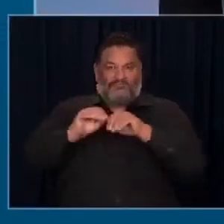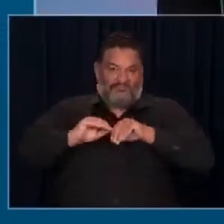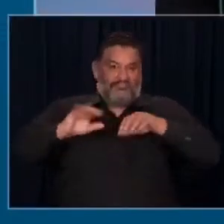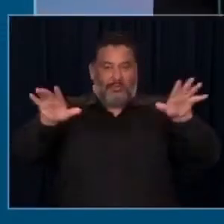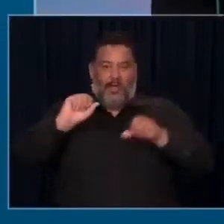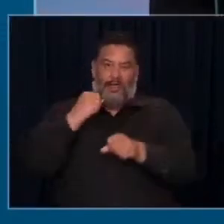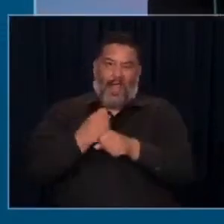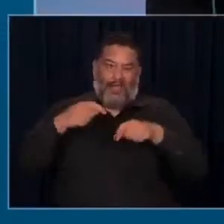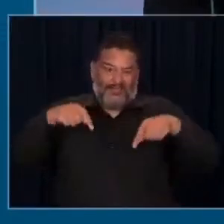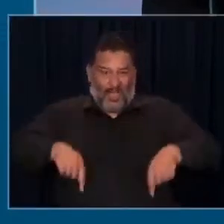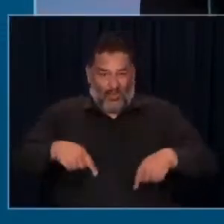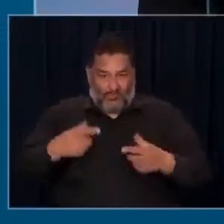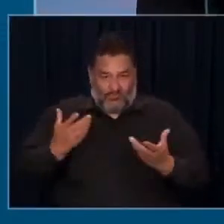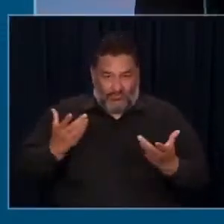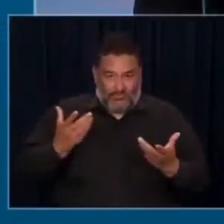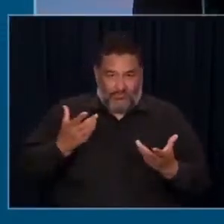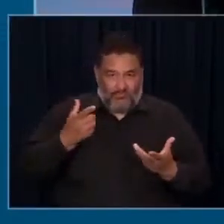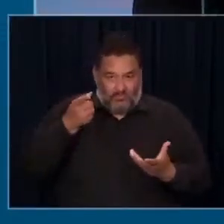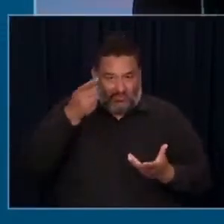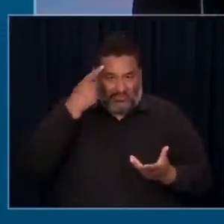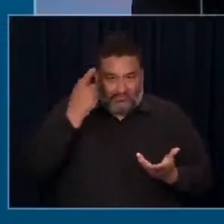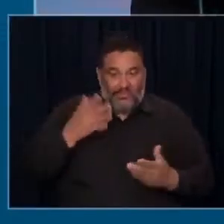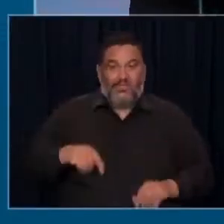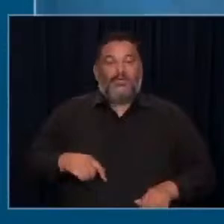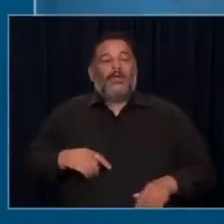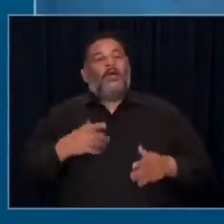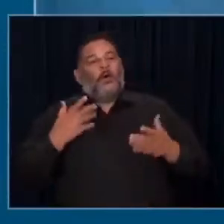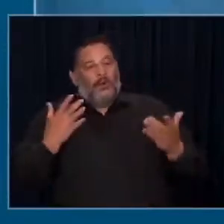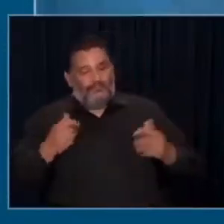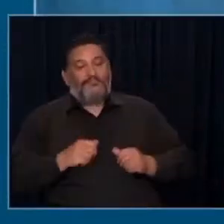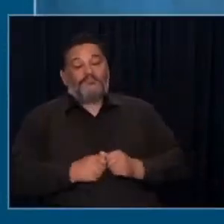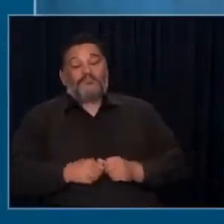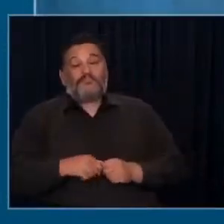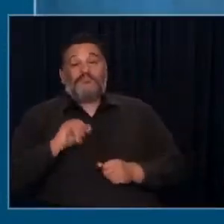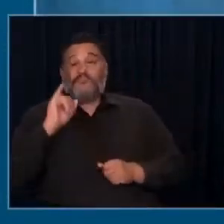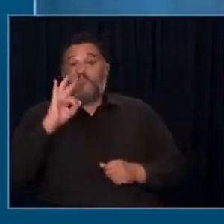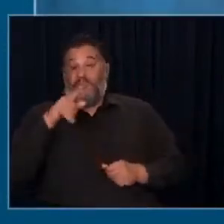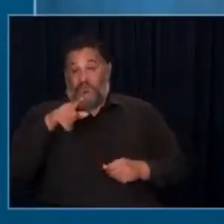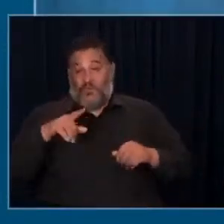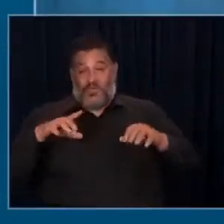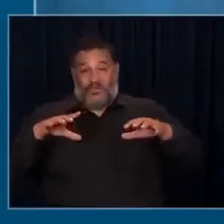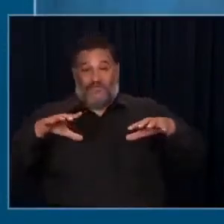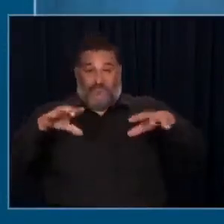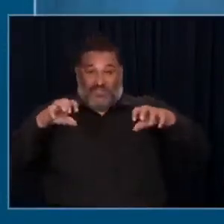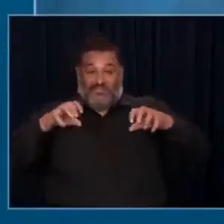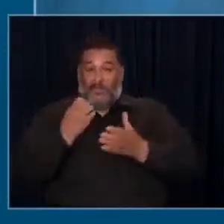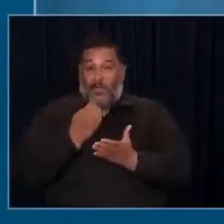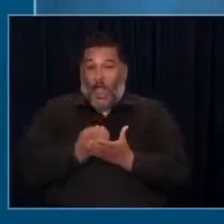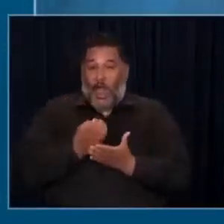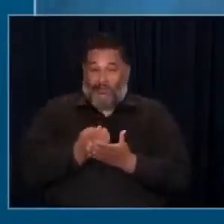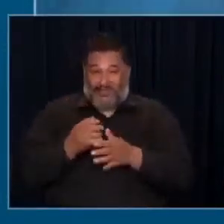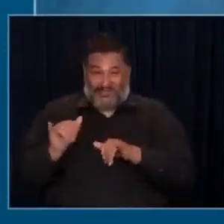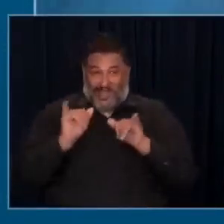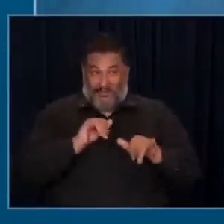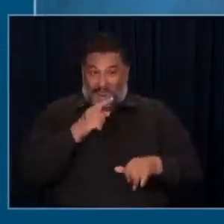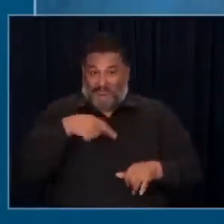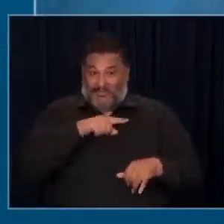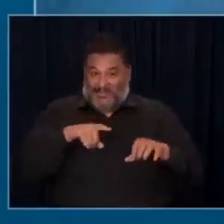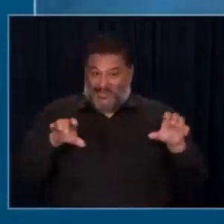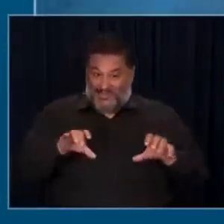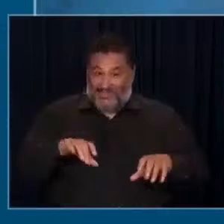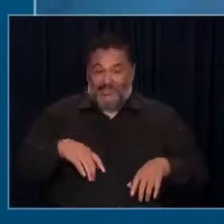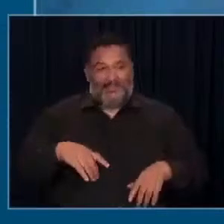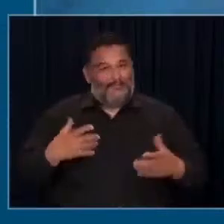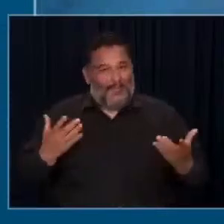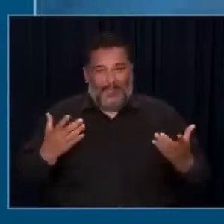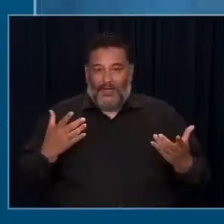into your calculation at all? Part of that is the fact that if you freeze an economy the way they did, the thing is that